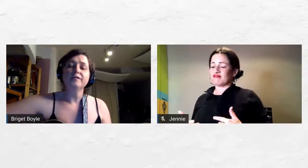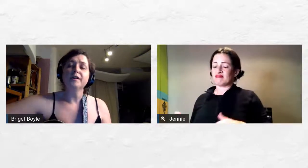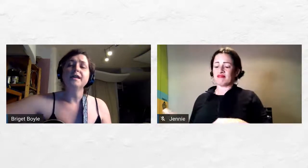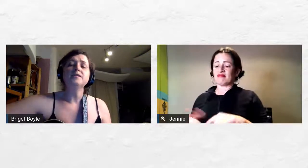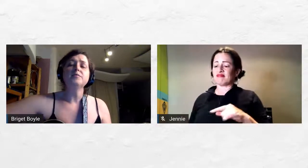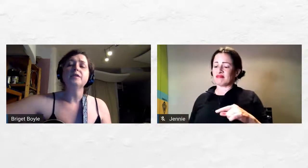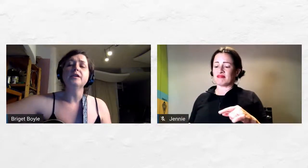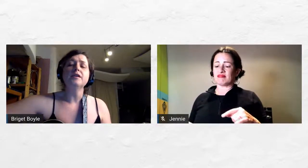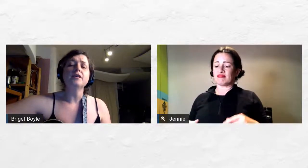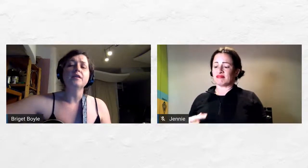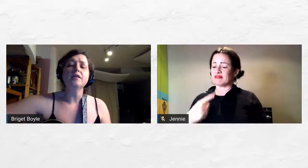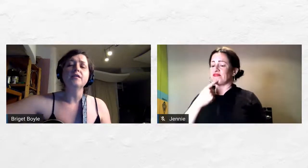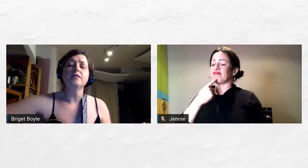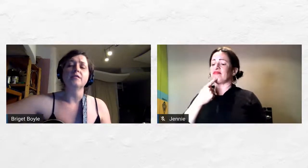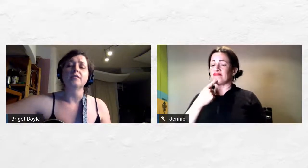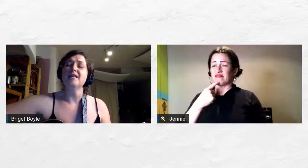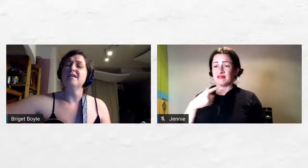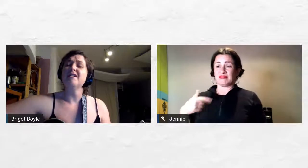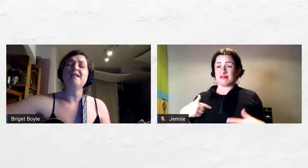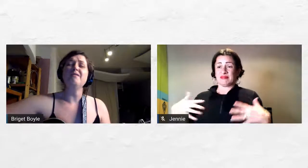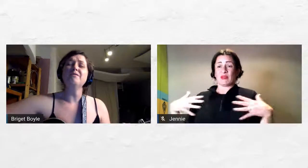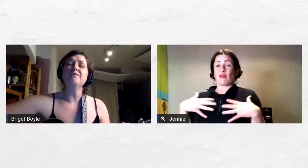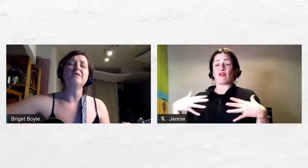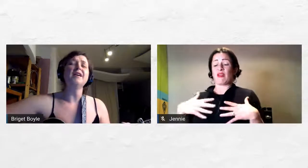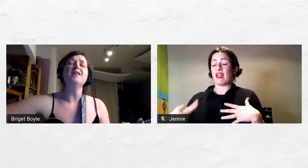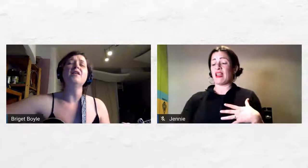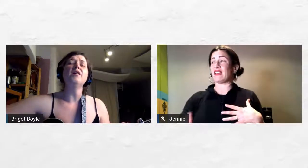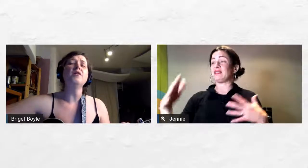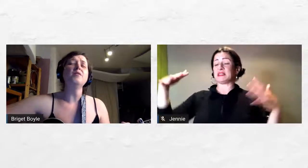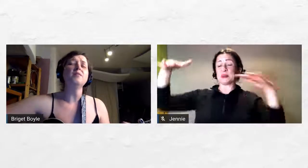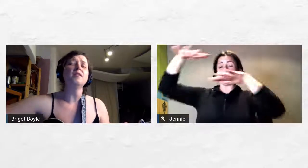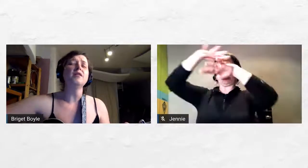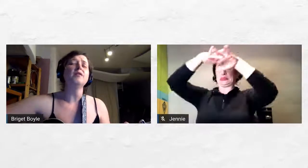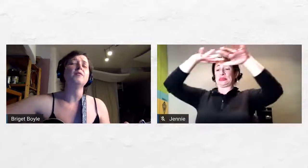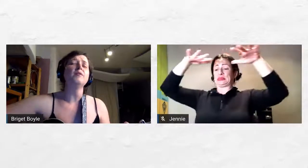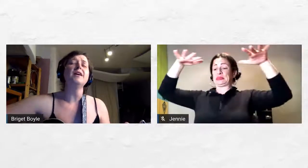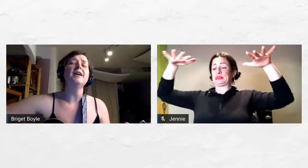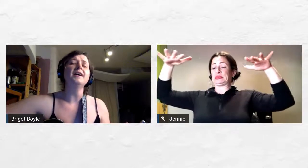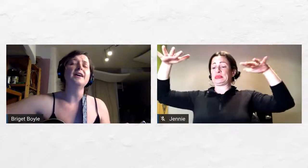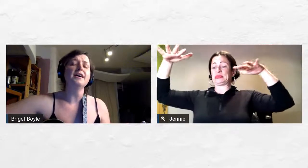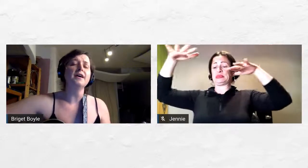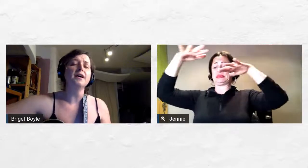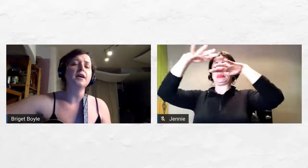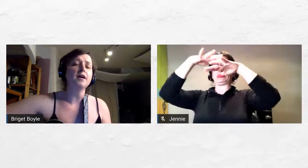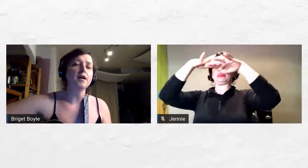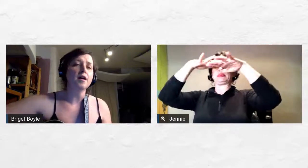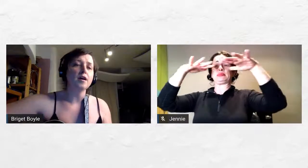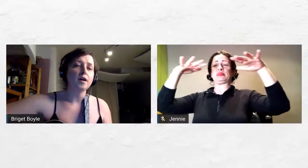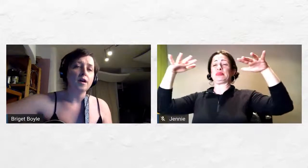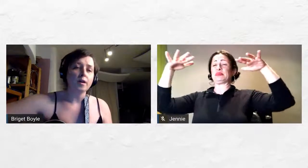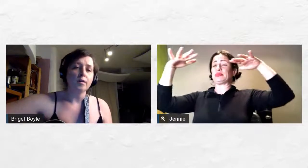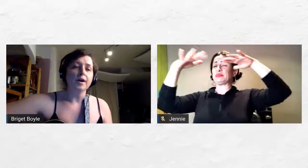But I'm afraid to breathe the air around me. Why?